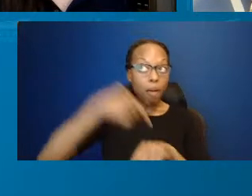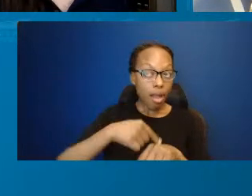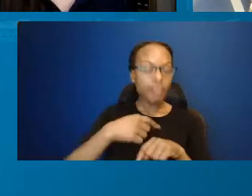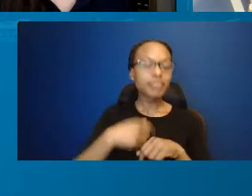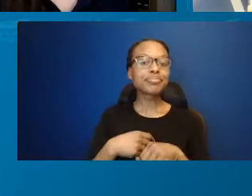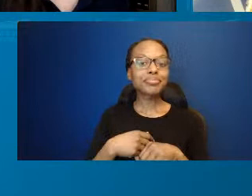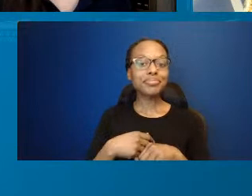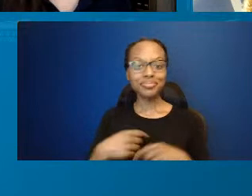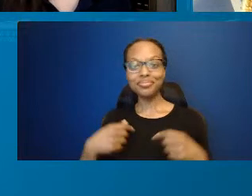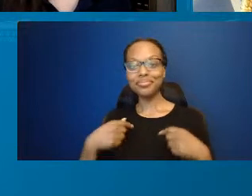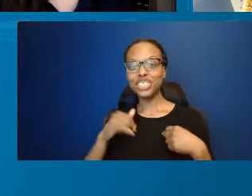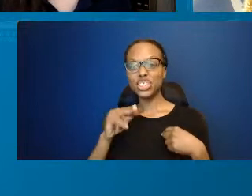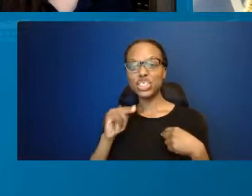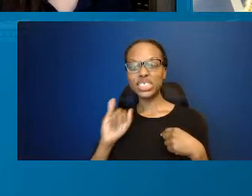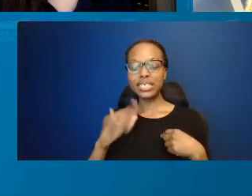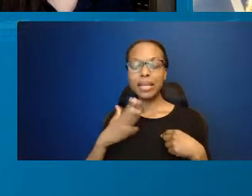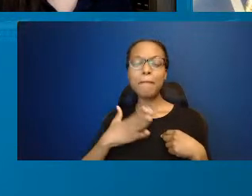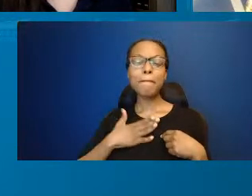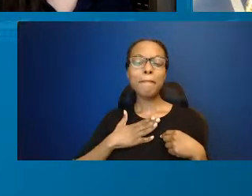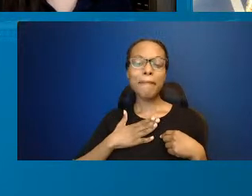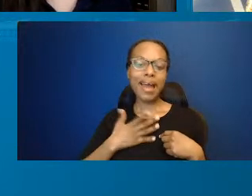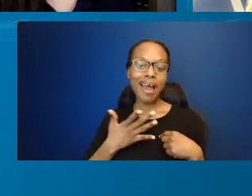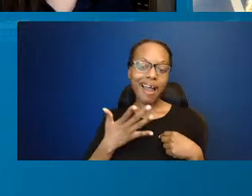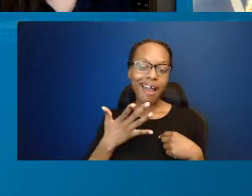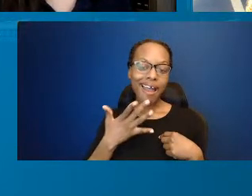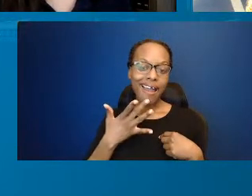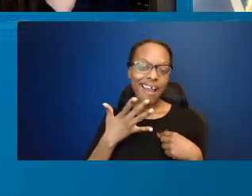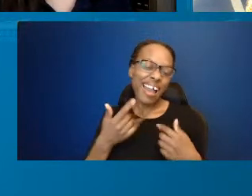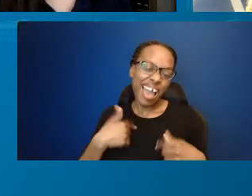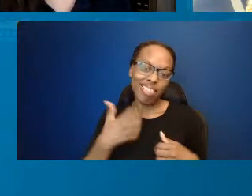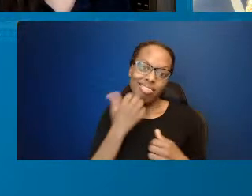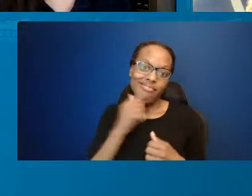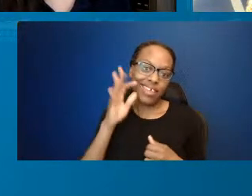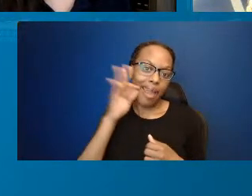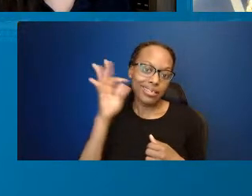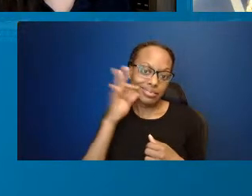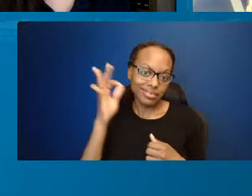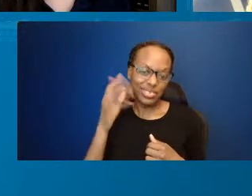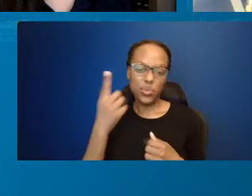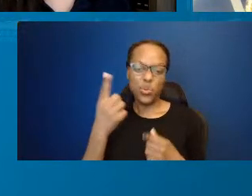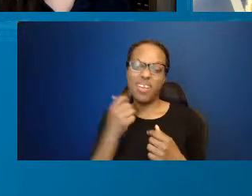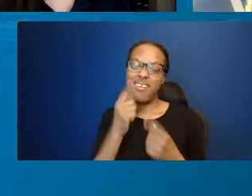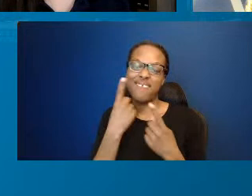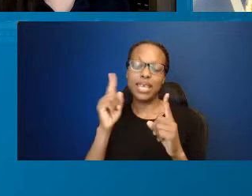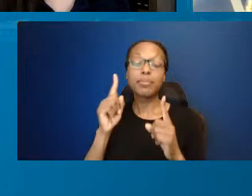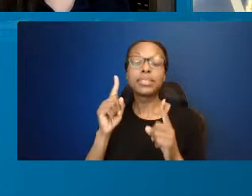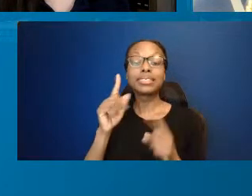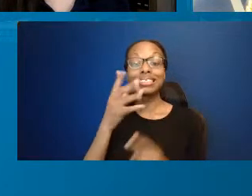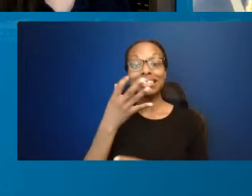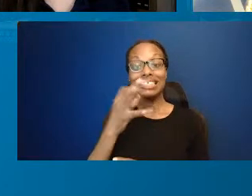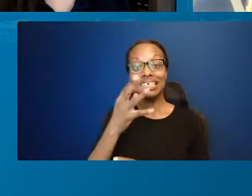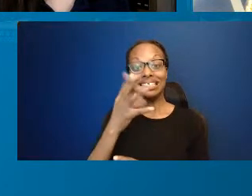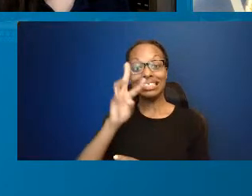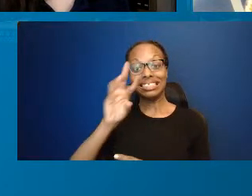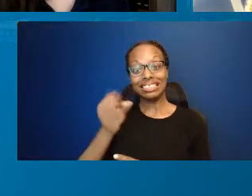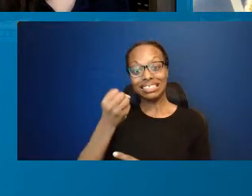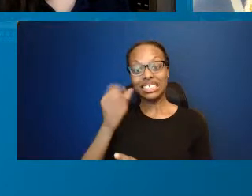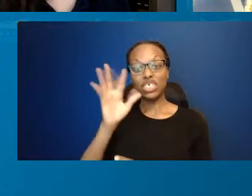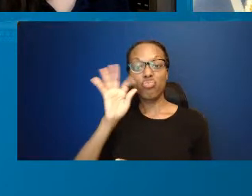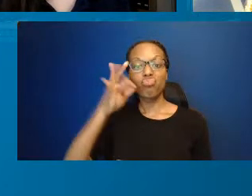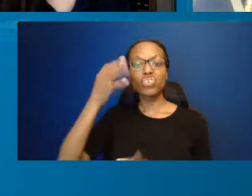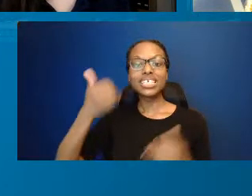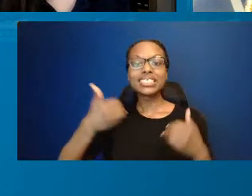is not a very well-known mission. So in the 1960s, the French had a feline space program, and they